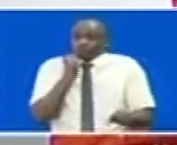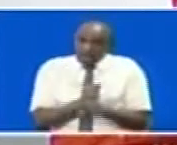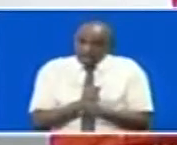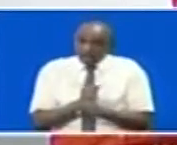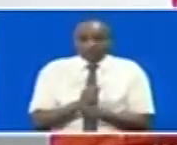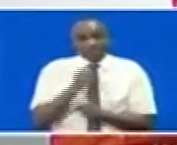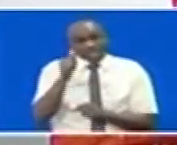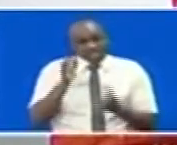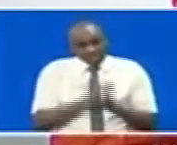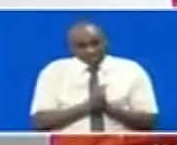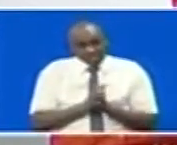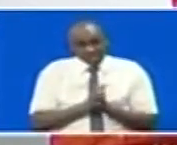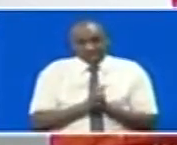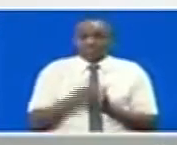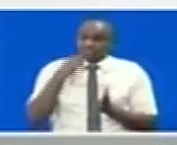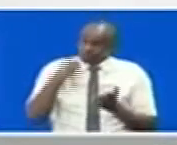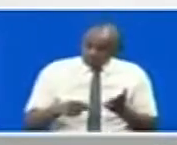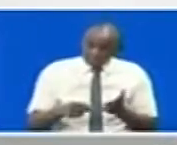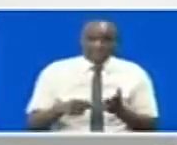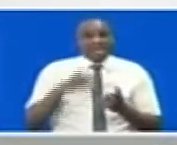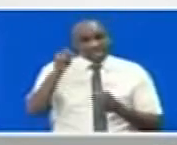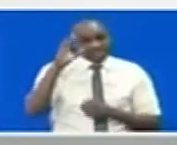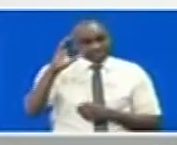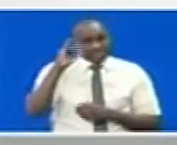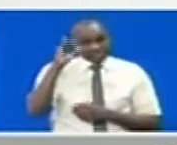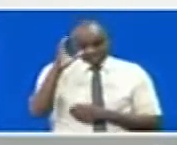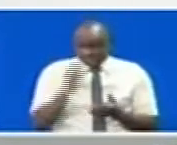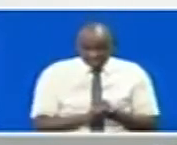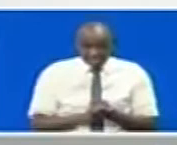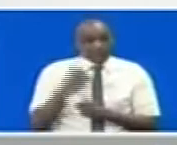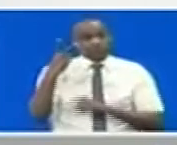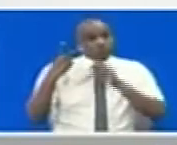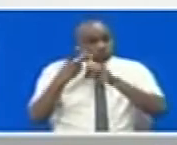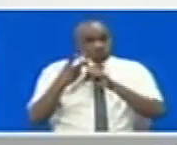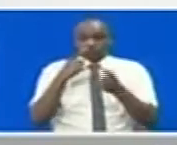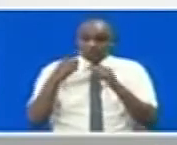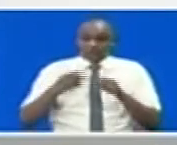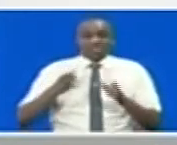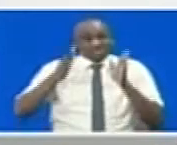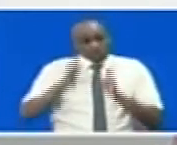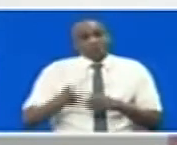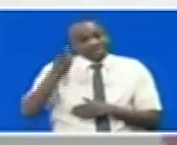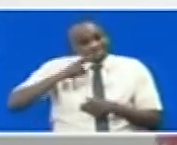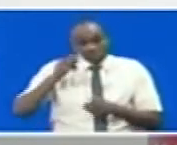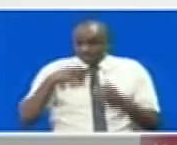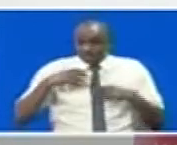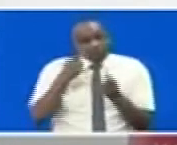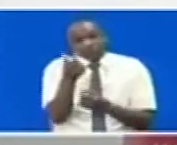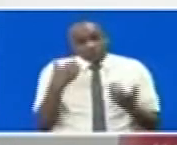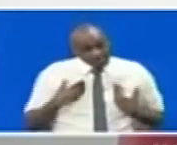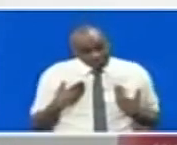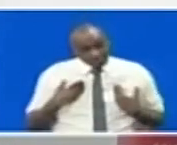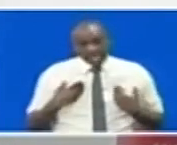A, the funding provided to NCIC, and two, the human element, the personnel,